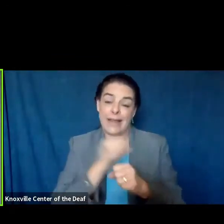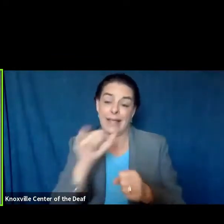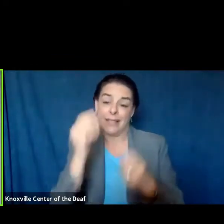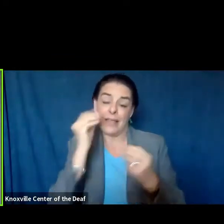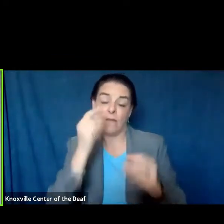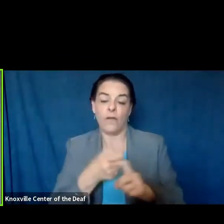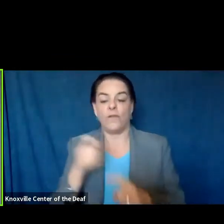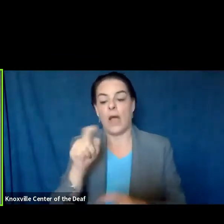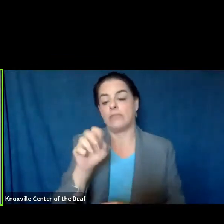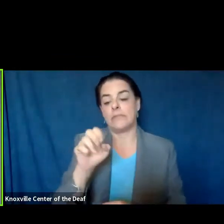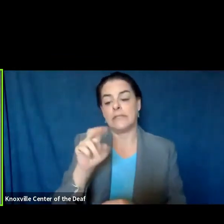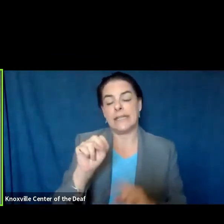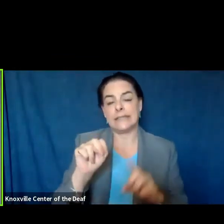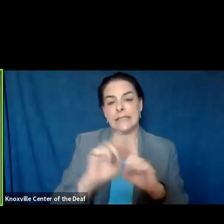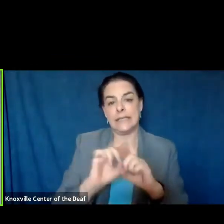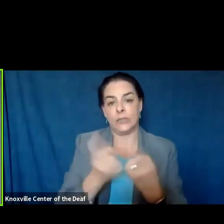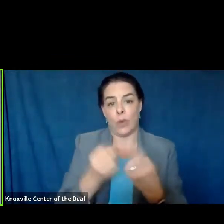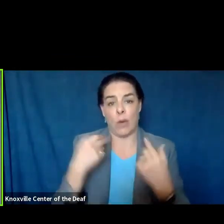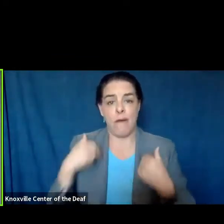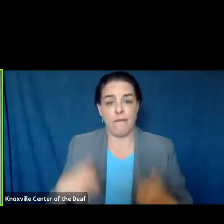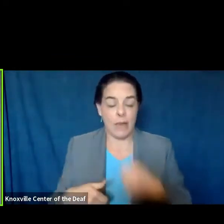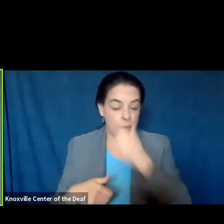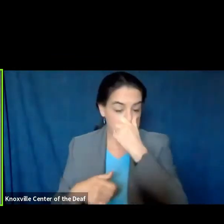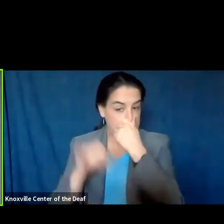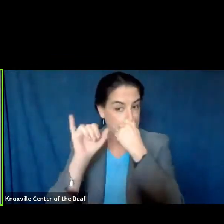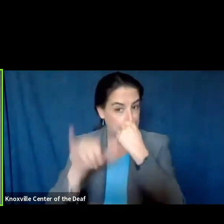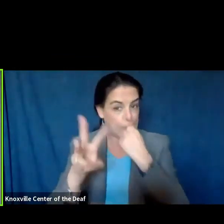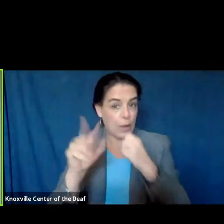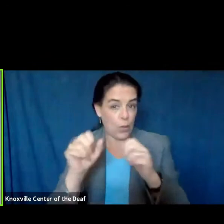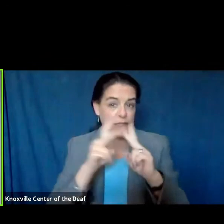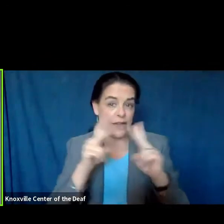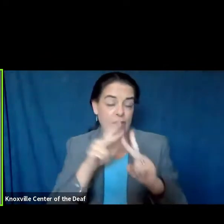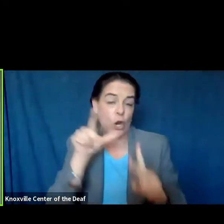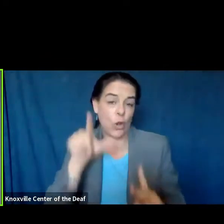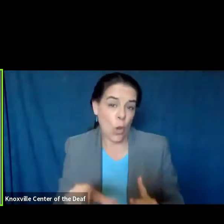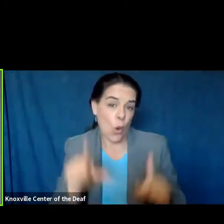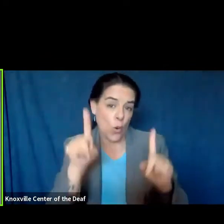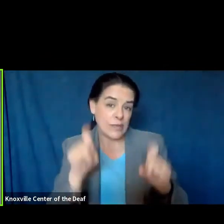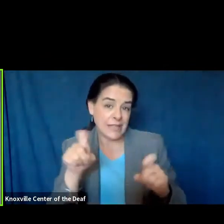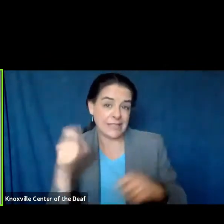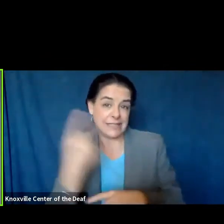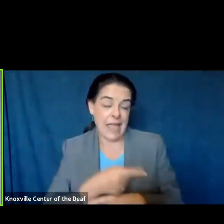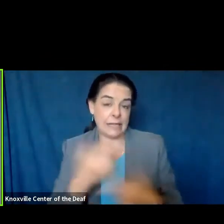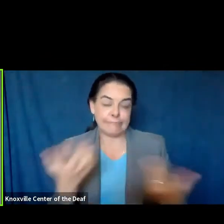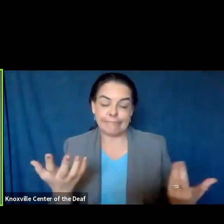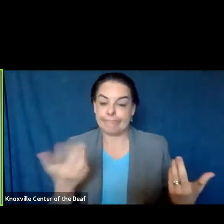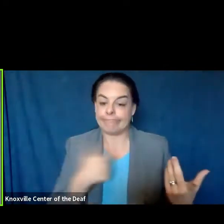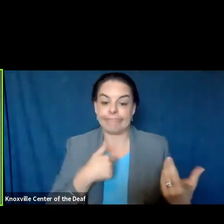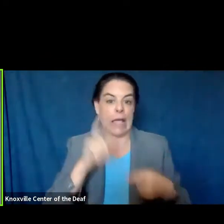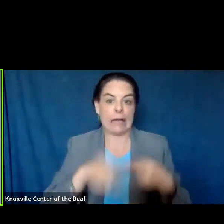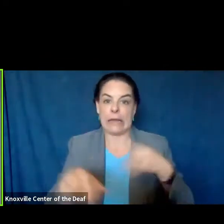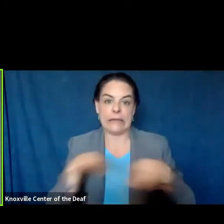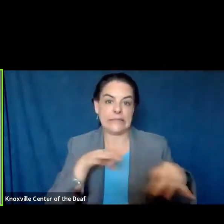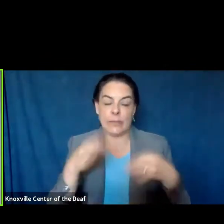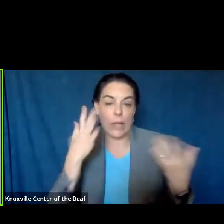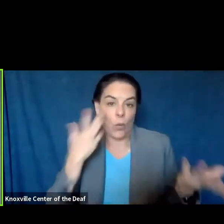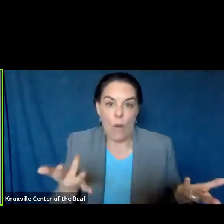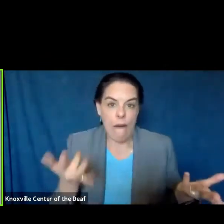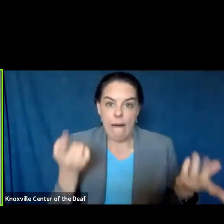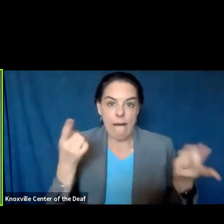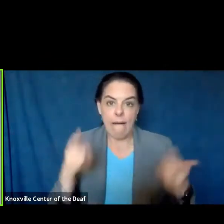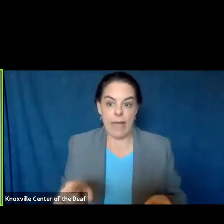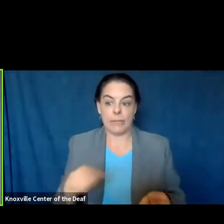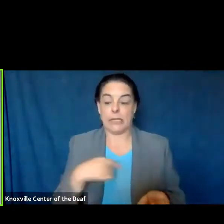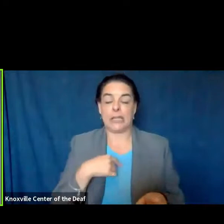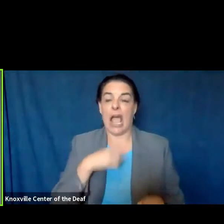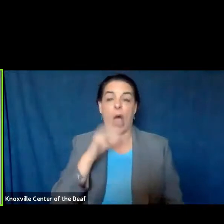Department of Health, and that was a very low test reporting day. I can't explain why that happened, and I'm not going